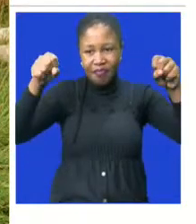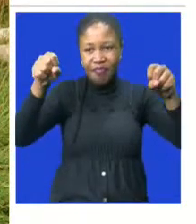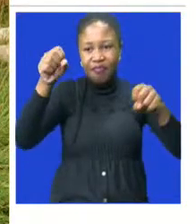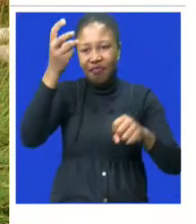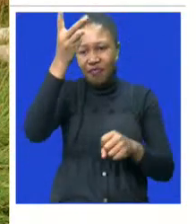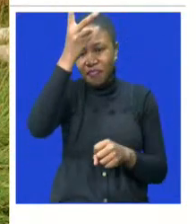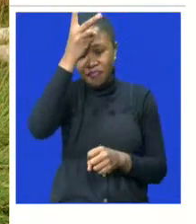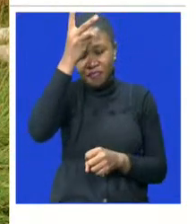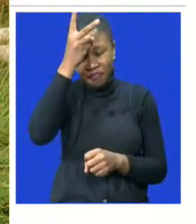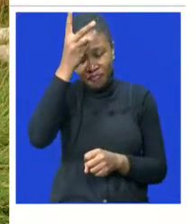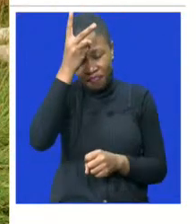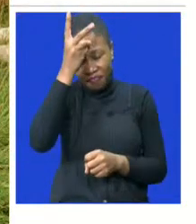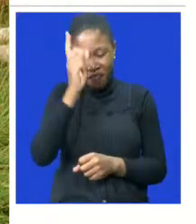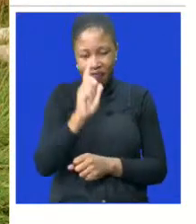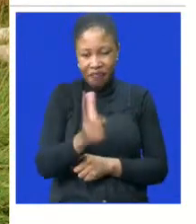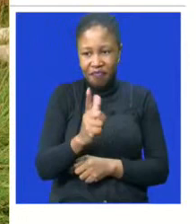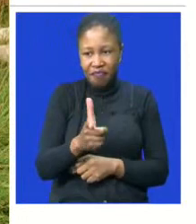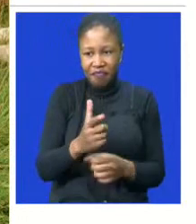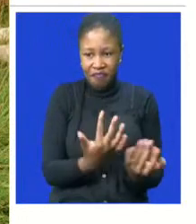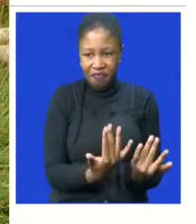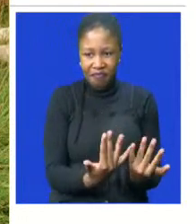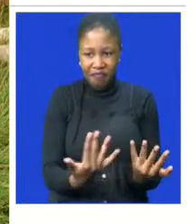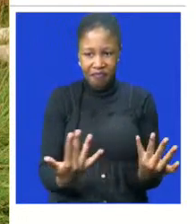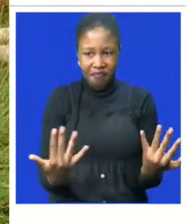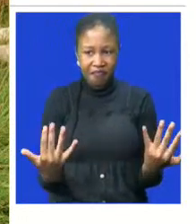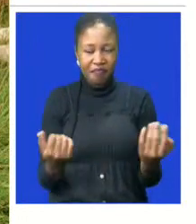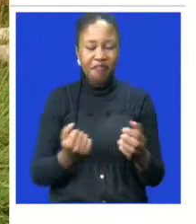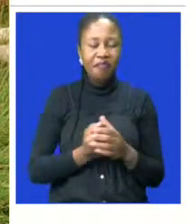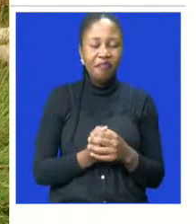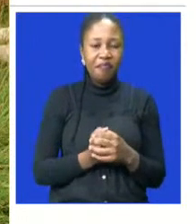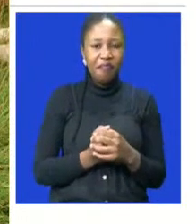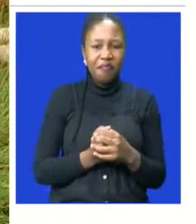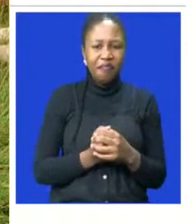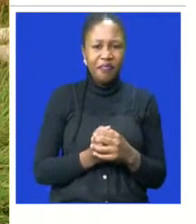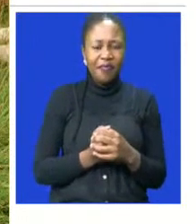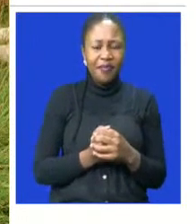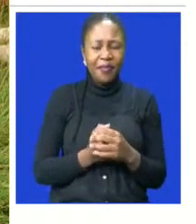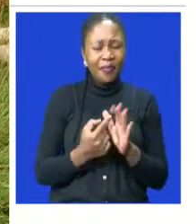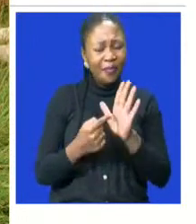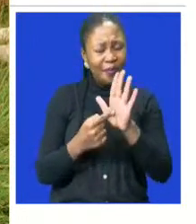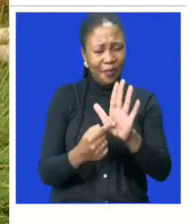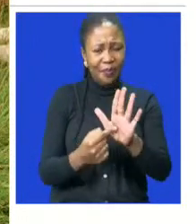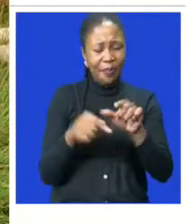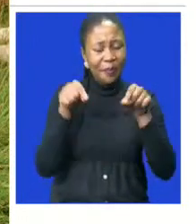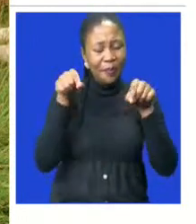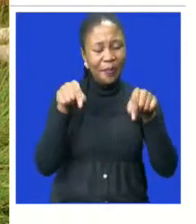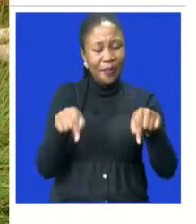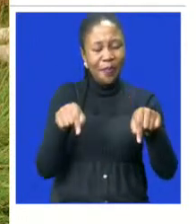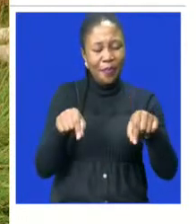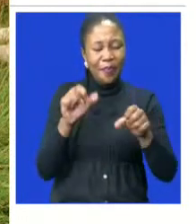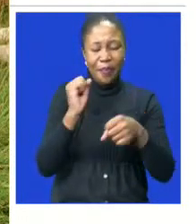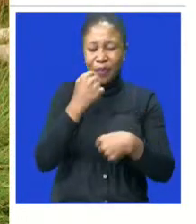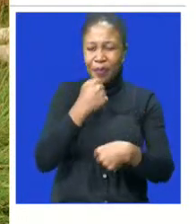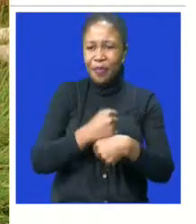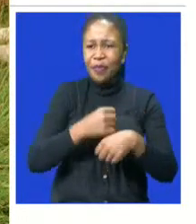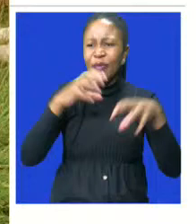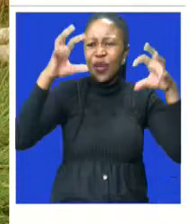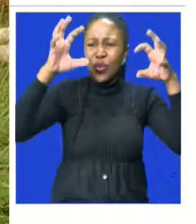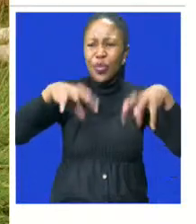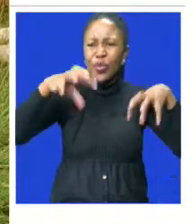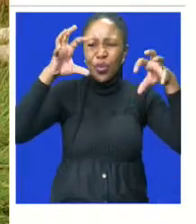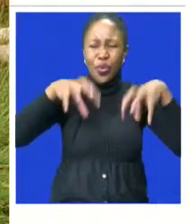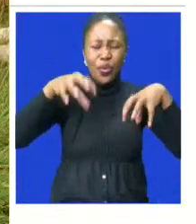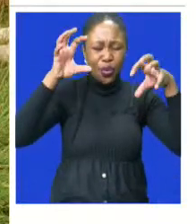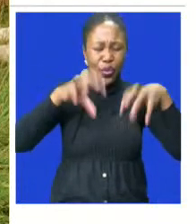raining. God is making sure that there is enough grass for the animals to feed. Why is he doing this? He